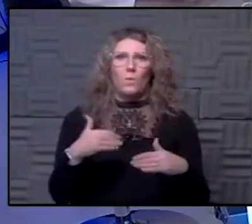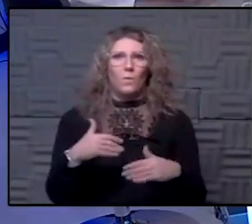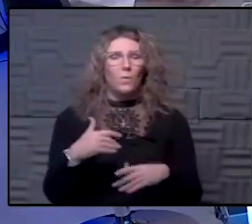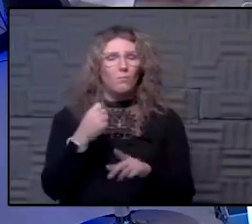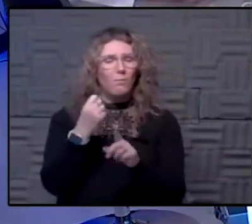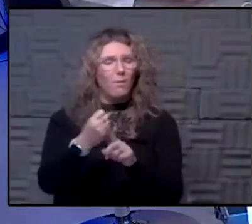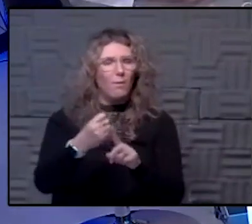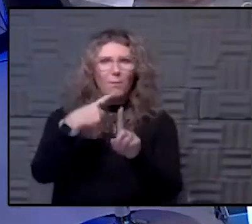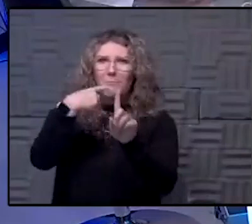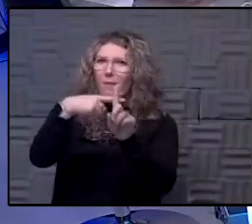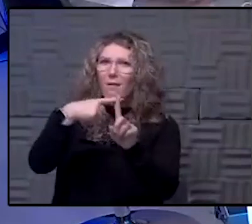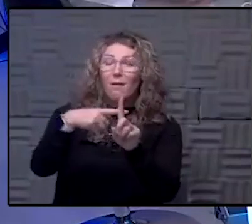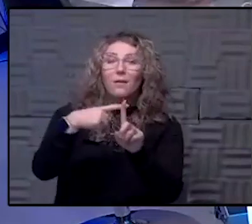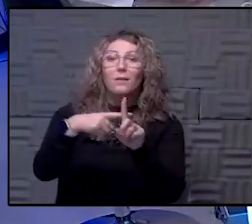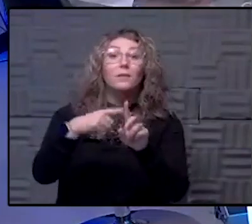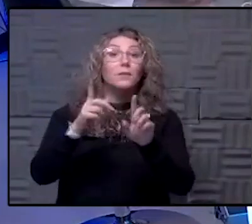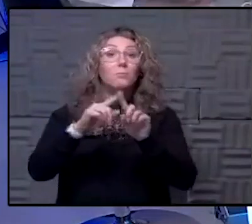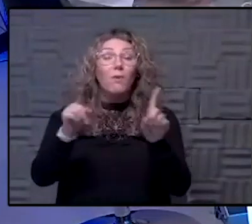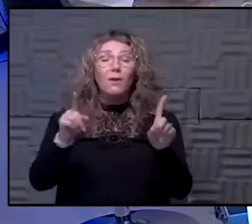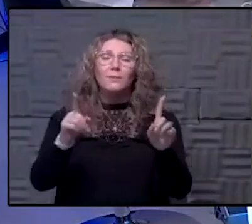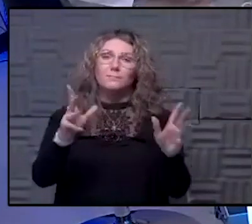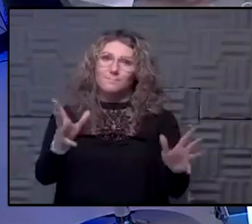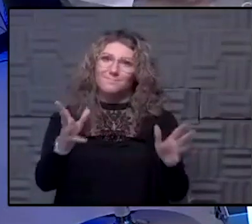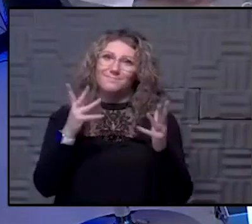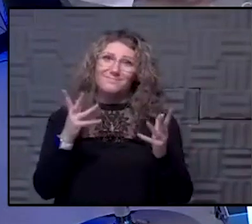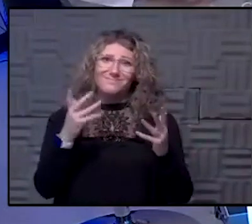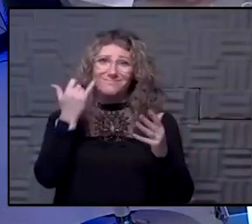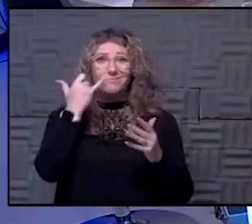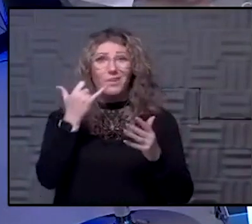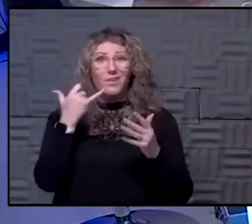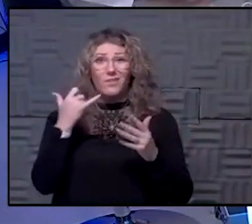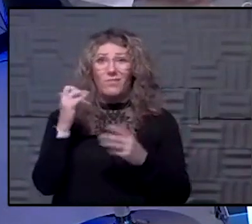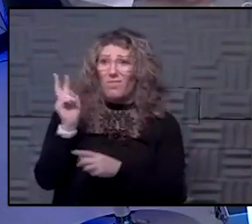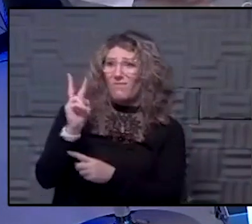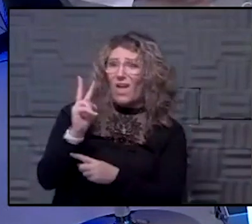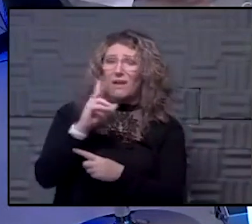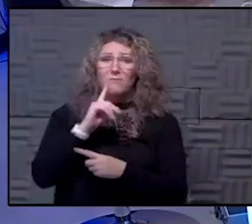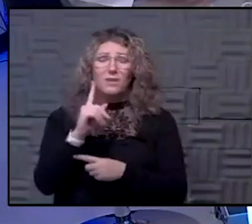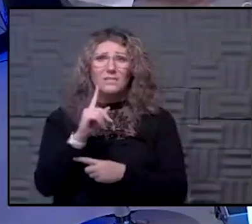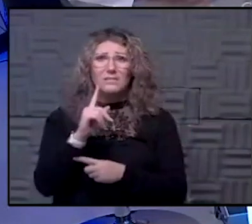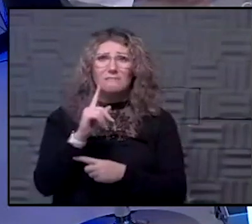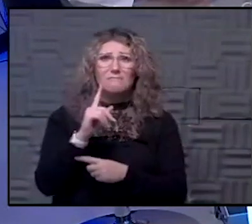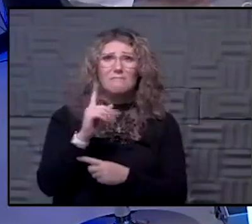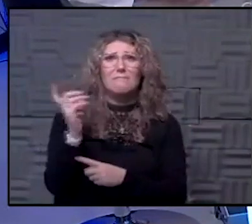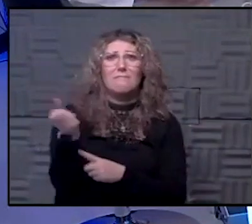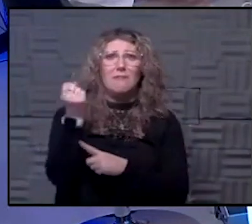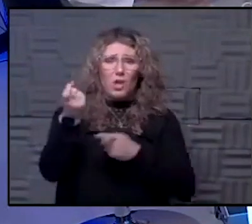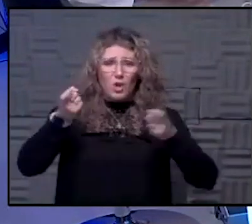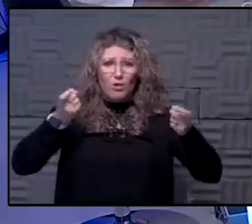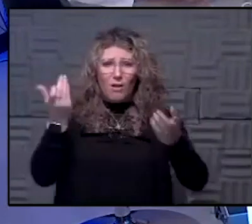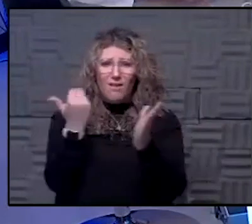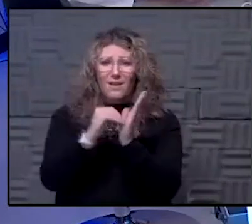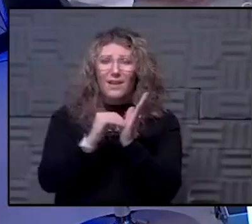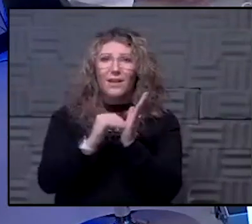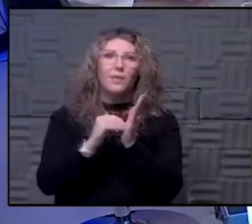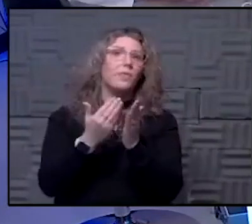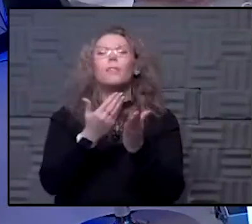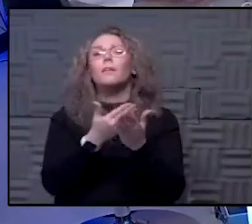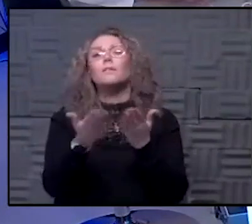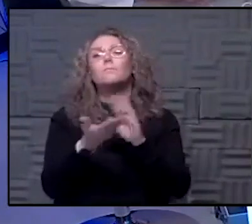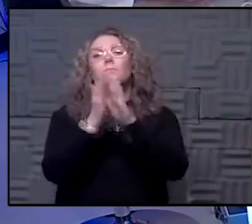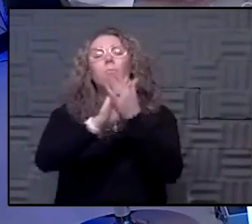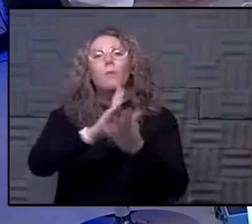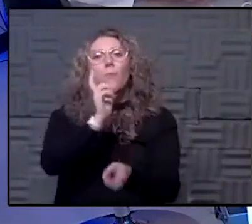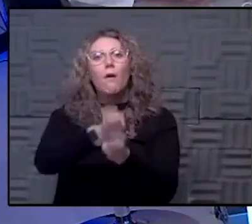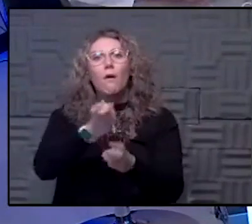the difference. But look, if you let the virus take hold, and if you let the variants take hold, things get a lot harder.